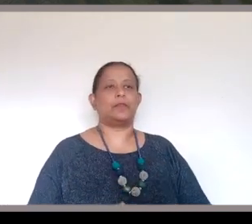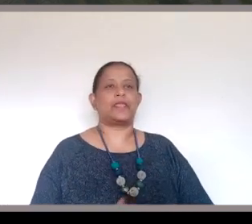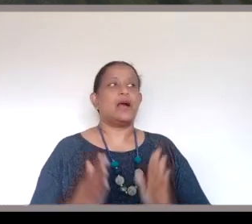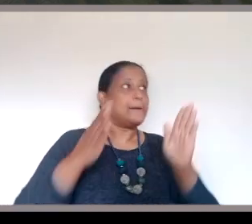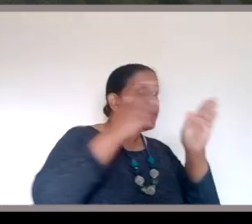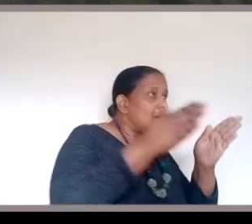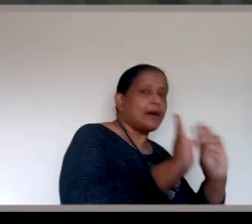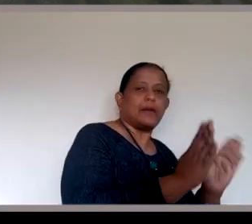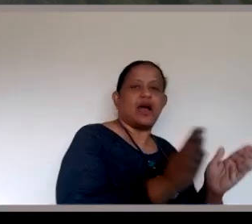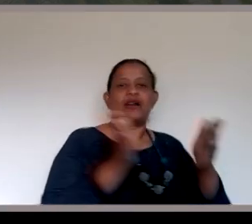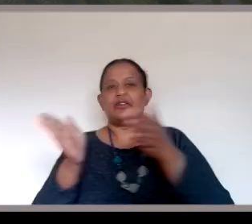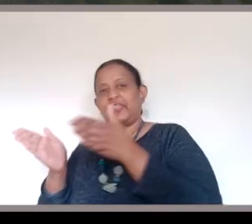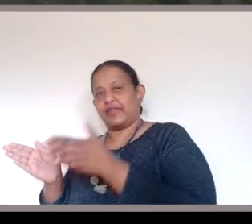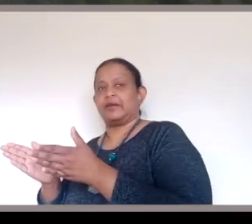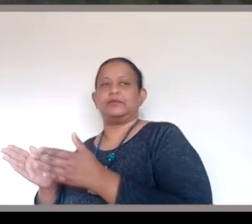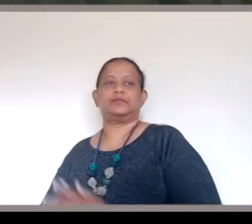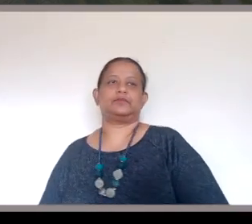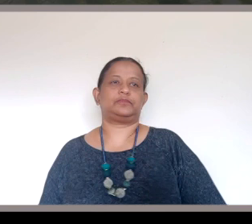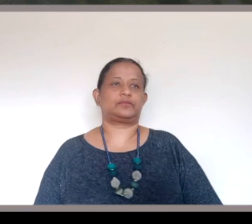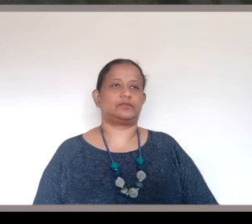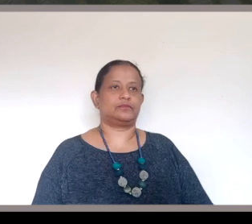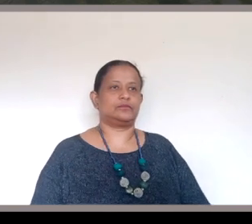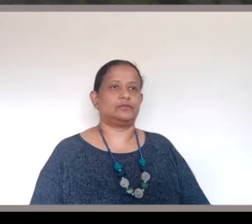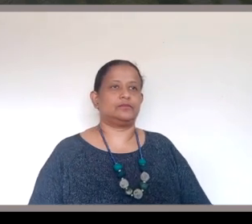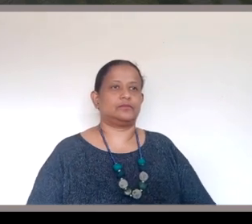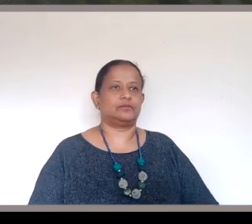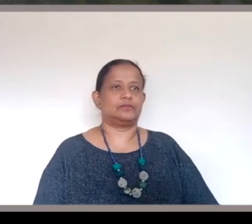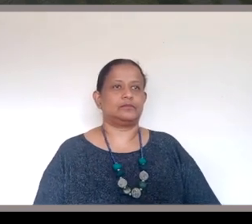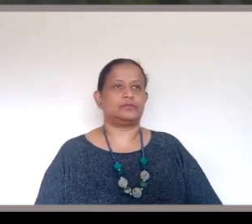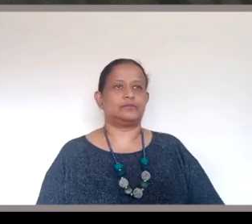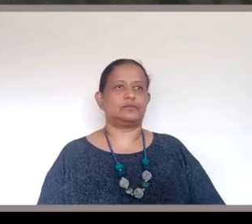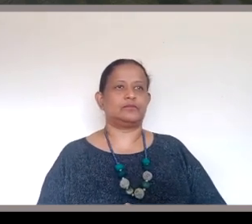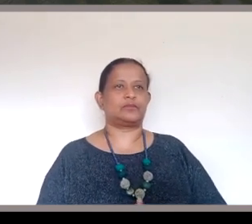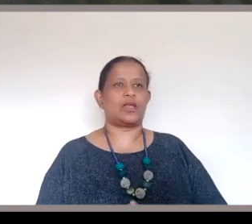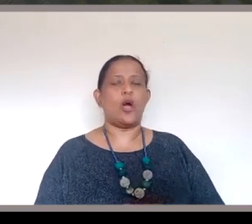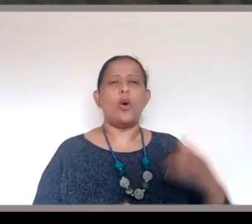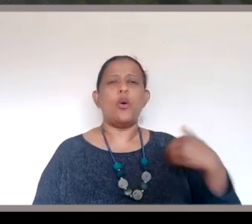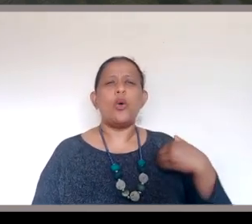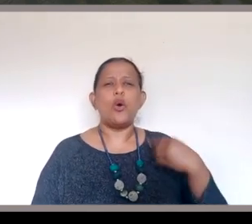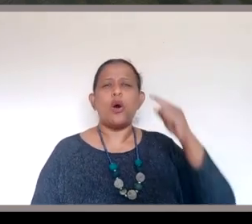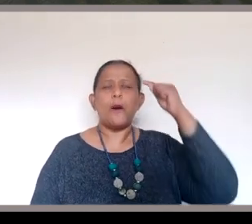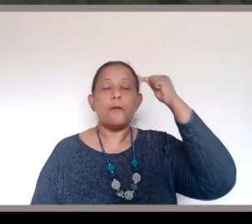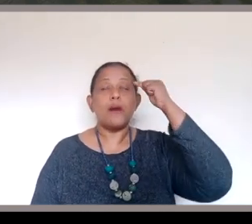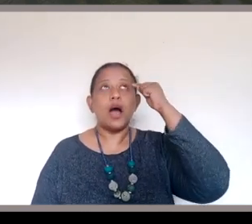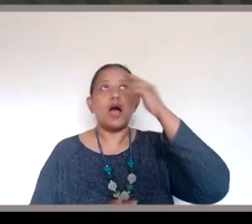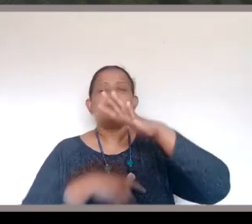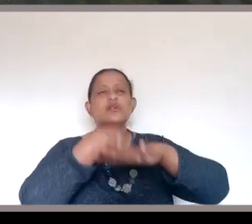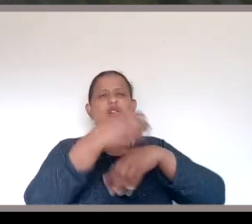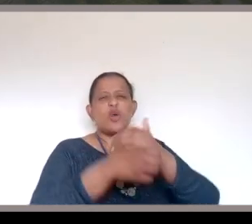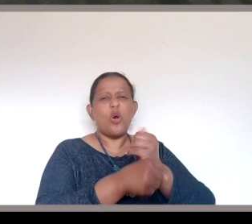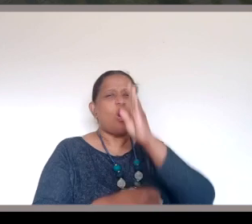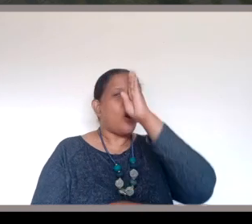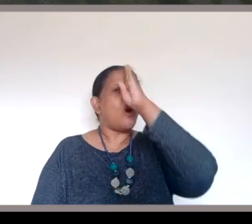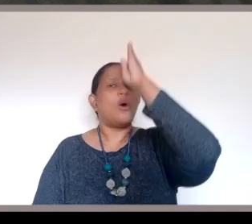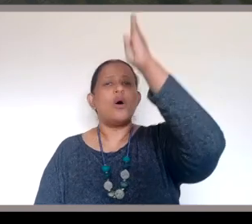right and pure and lovely and admirable. Think about things that are excellent and worthy